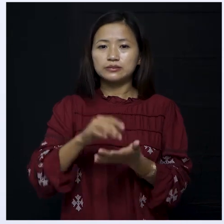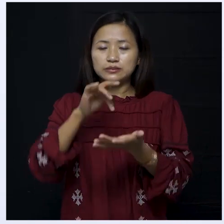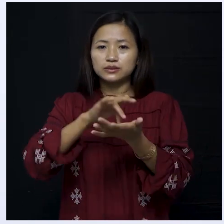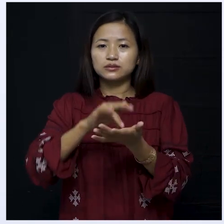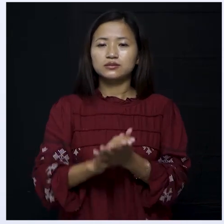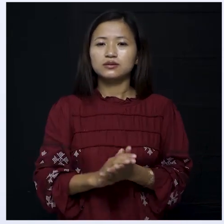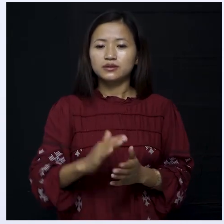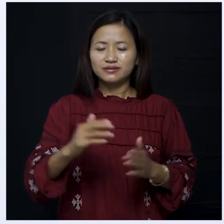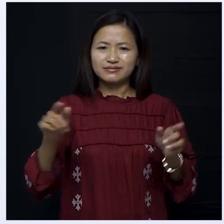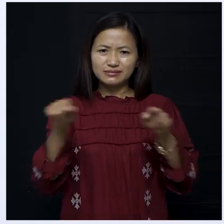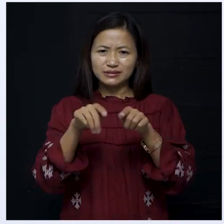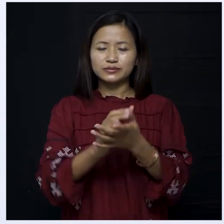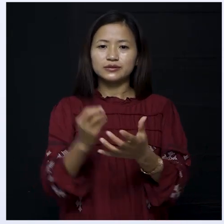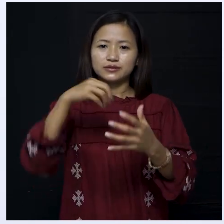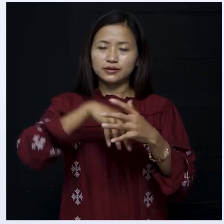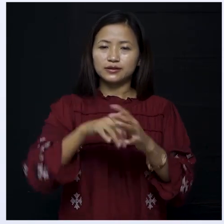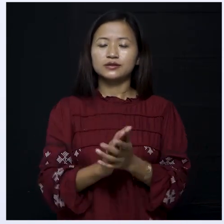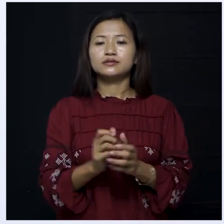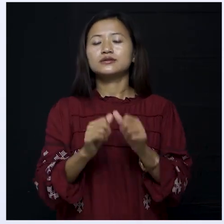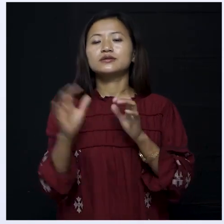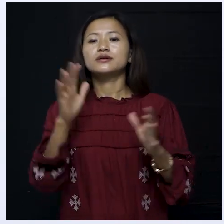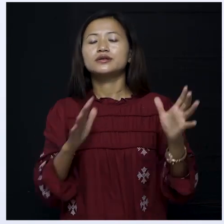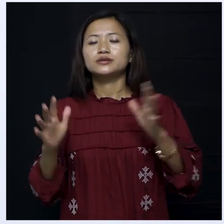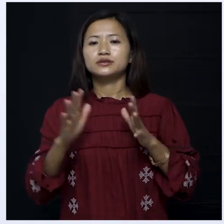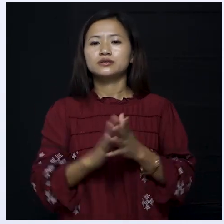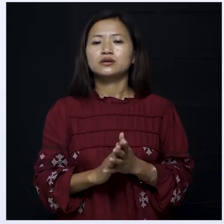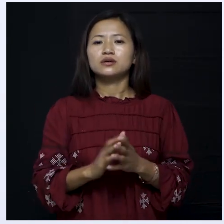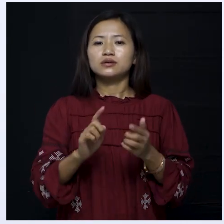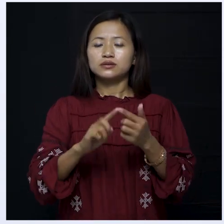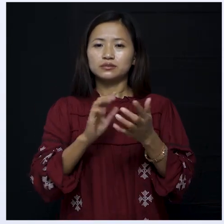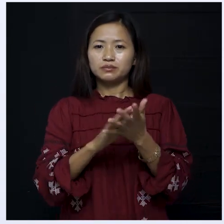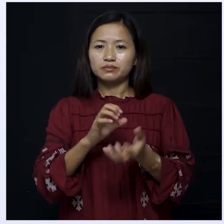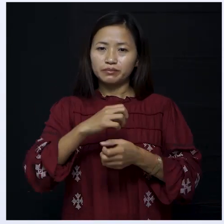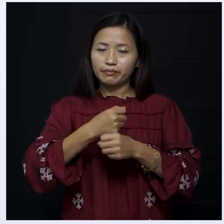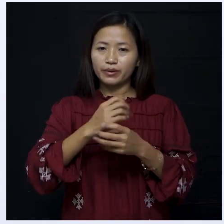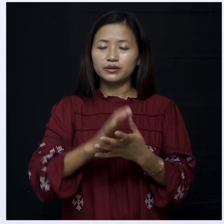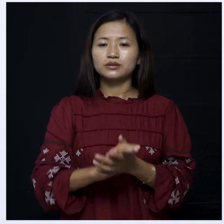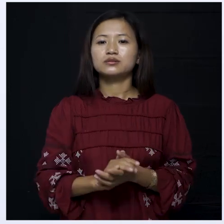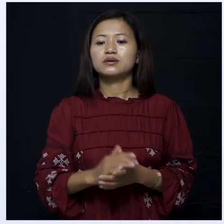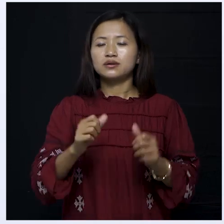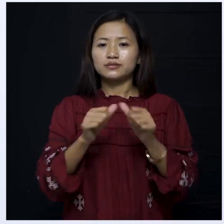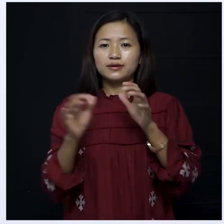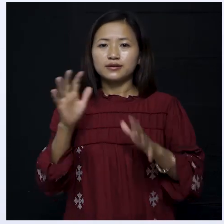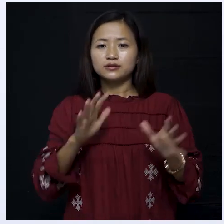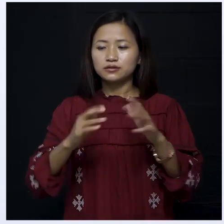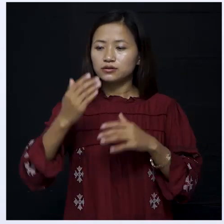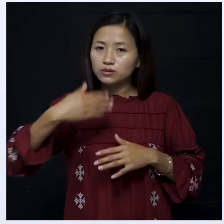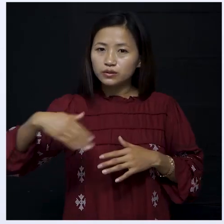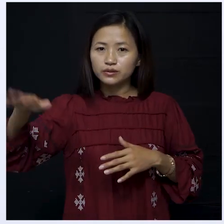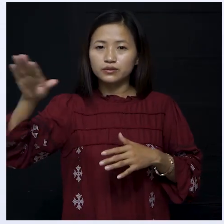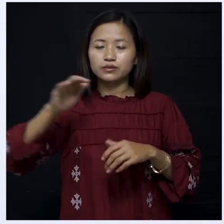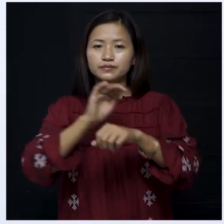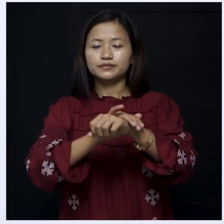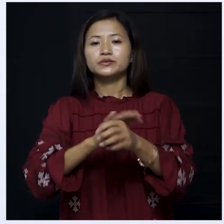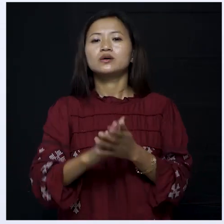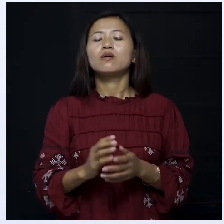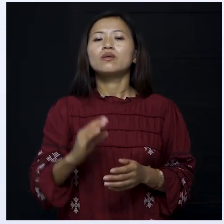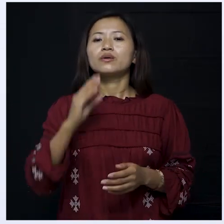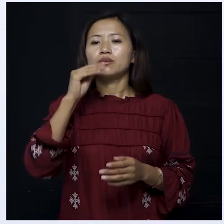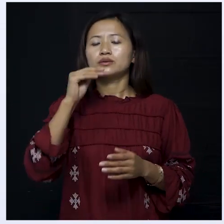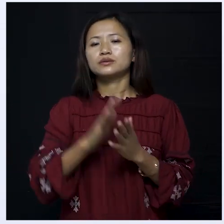place and interrupted the action. So we are emphasizing on the fact that an action is going on at the moment of speaking when